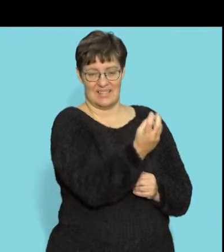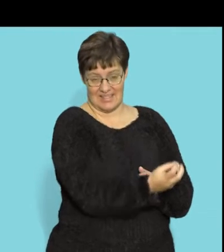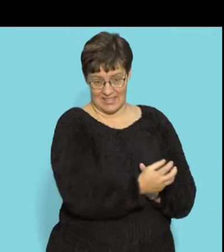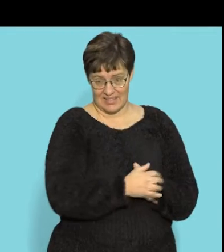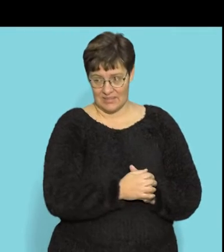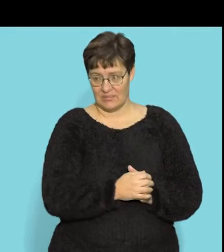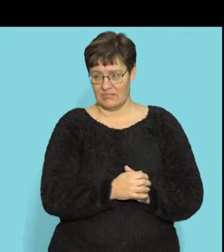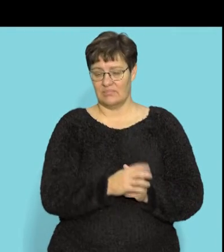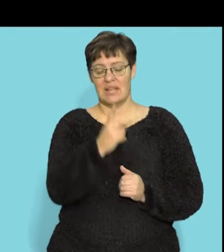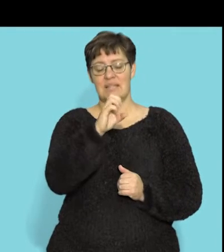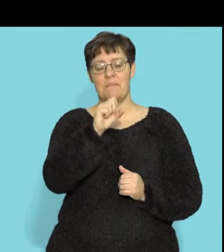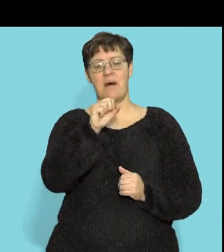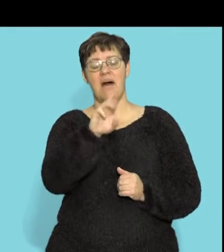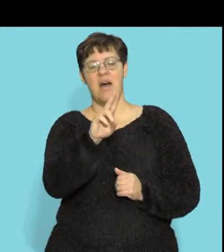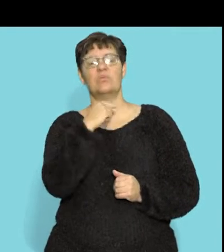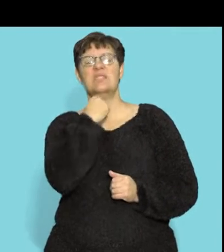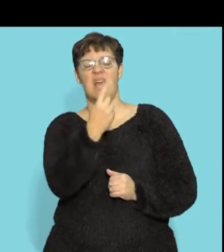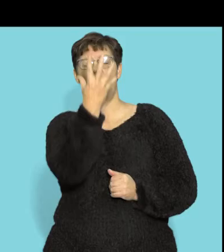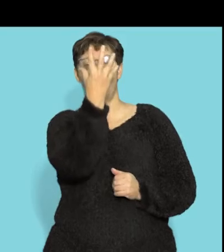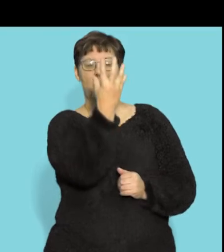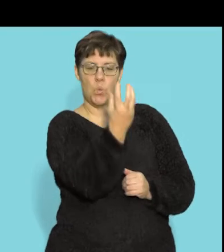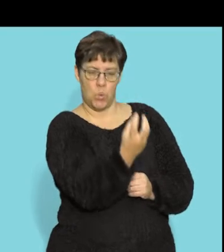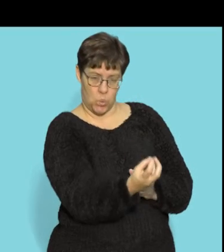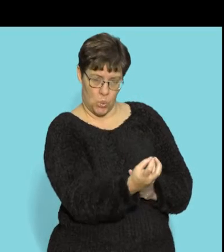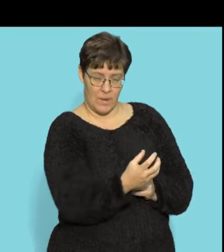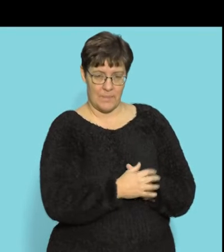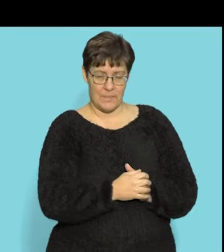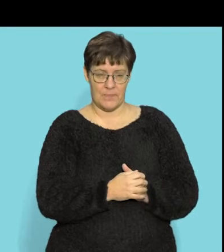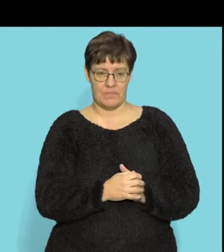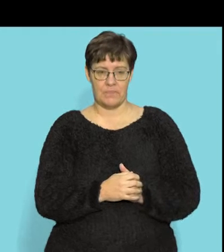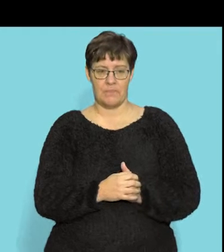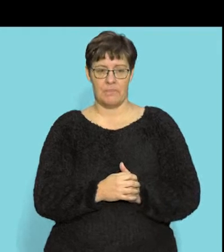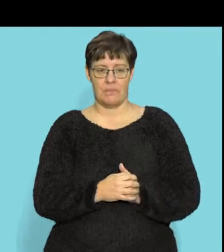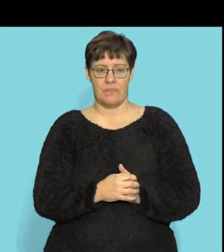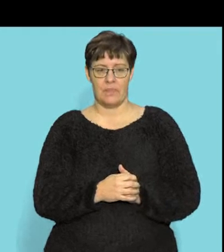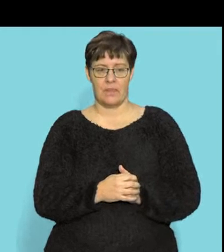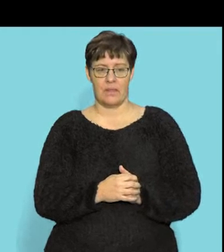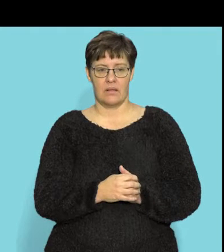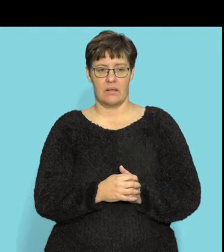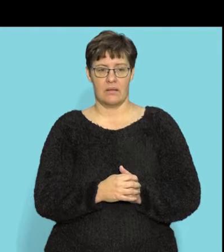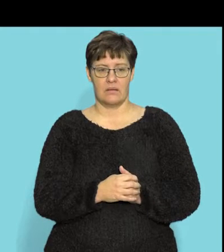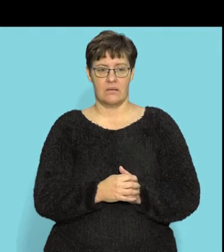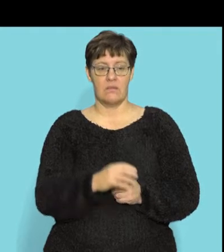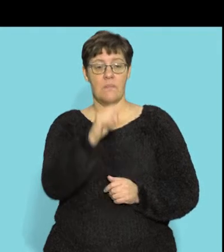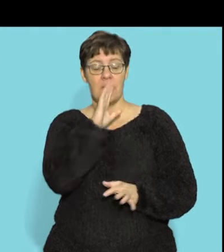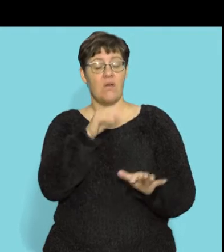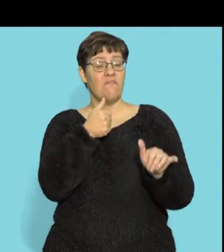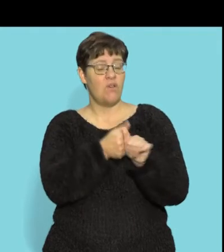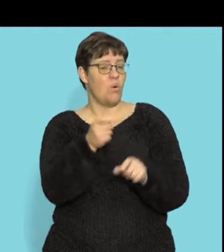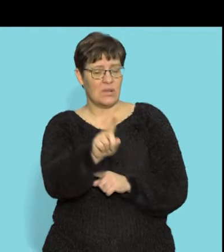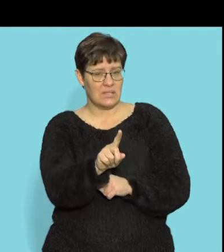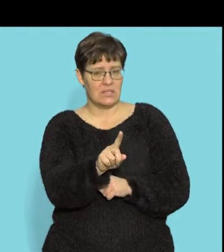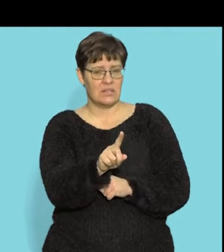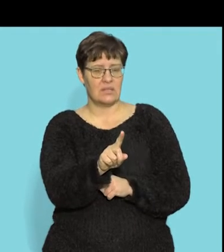actually dimmer. So dimmer is another way of saying less brighter. Okay, so the argument, it needs